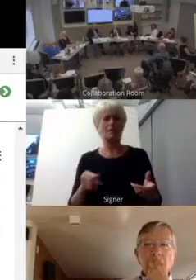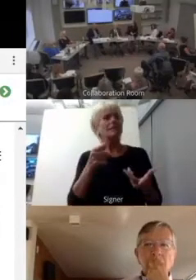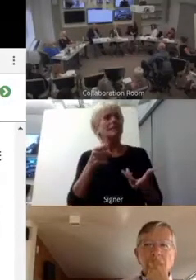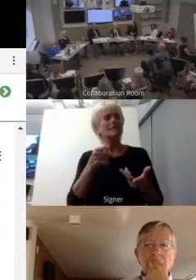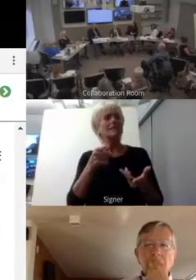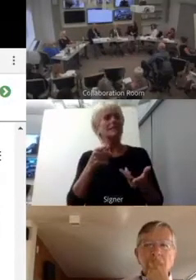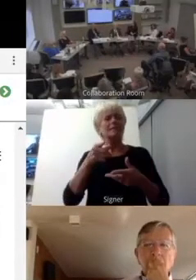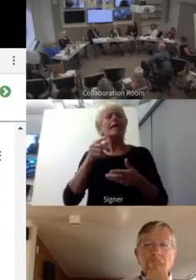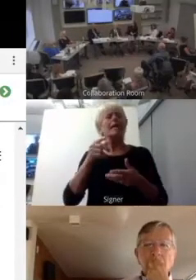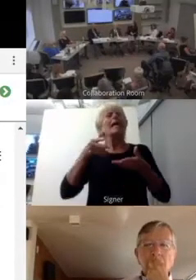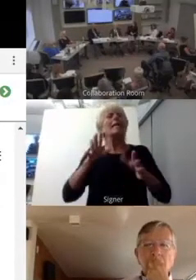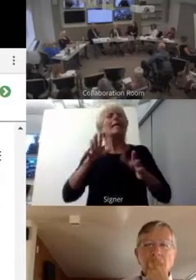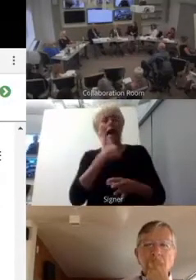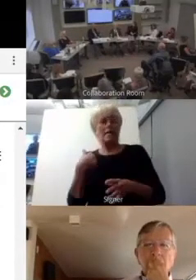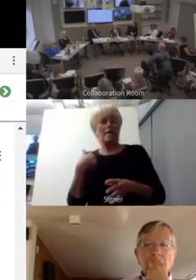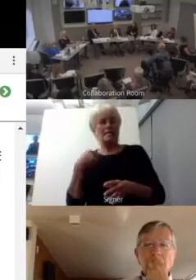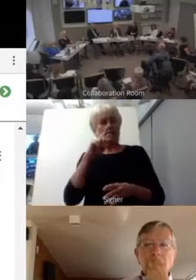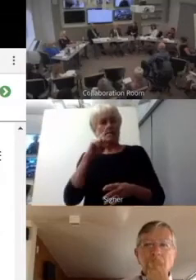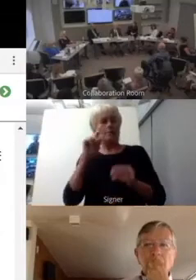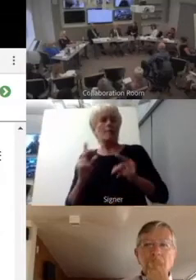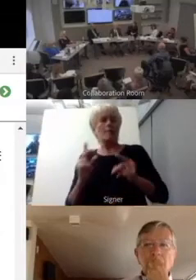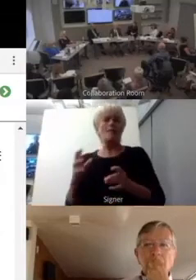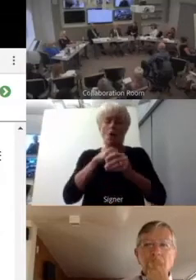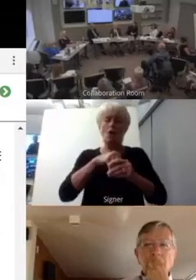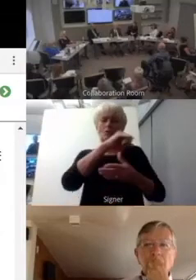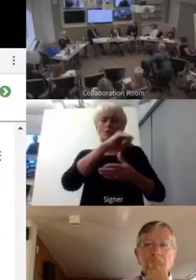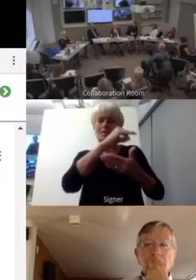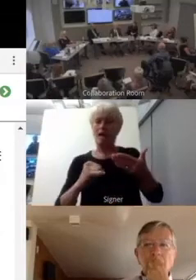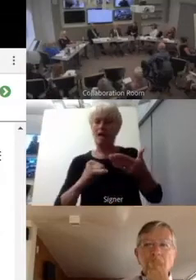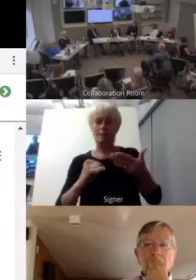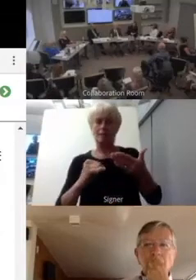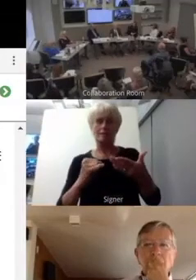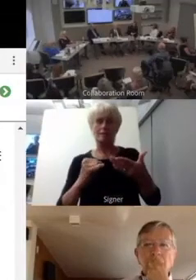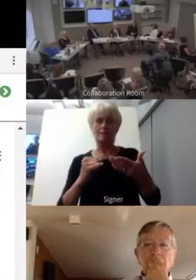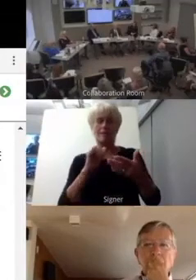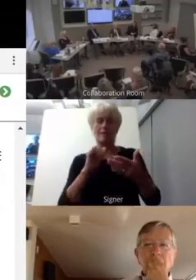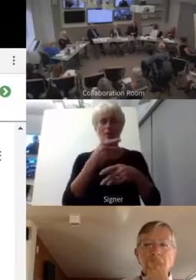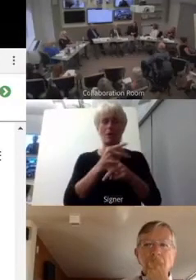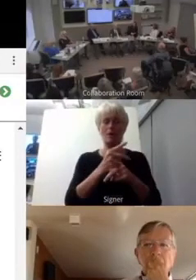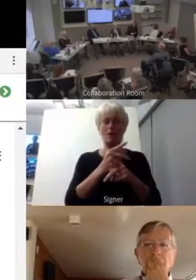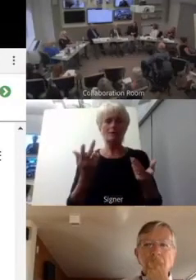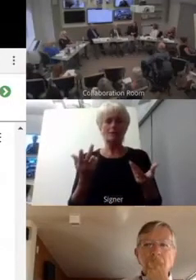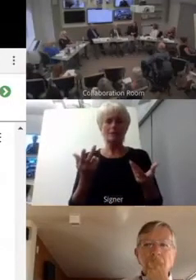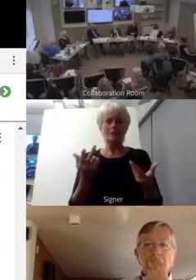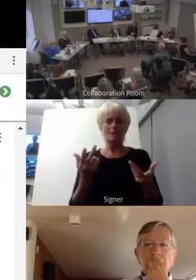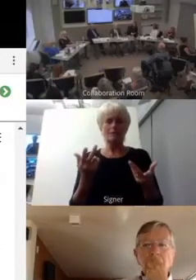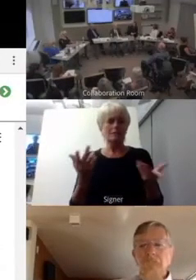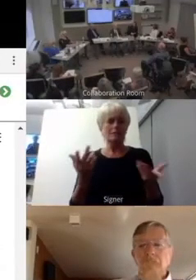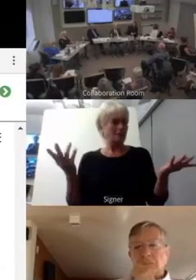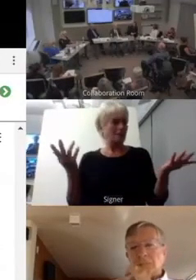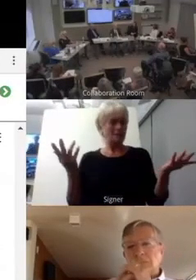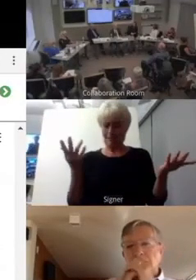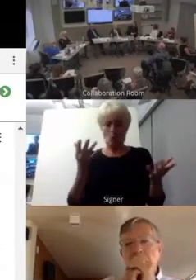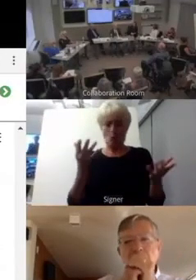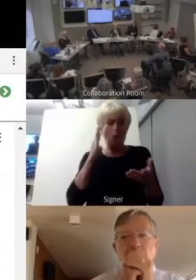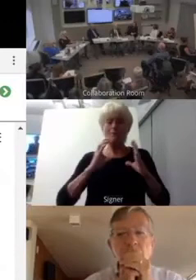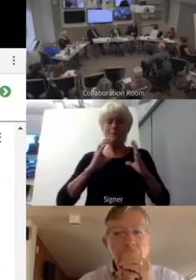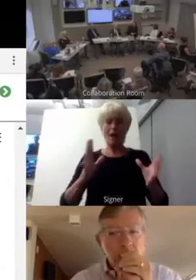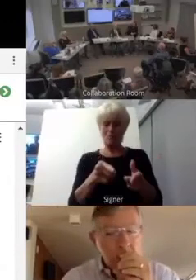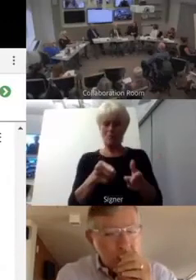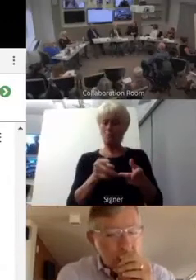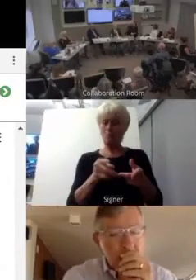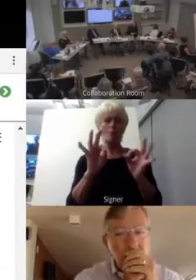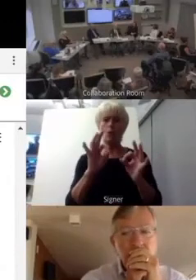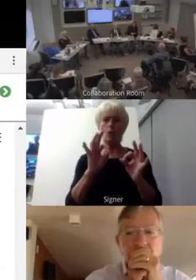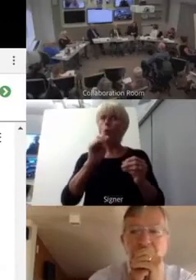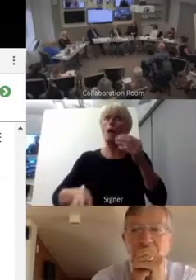products, additional cost, the accessibility, because it's just the cost of developing the product. Adding the accessibility later